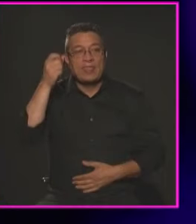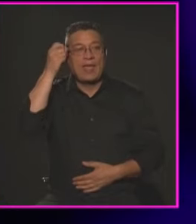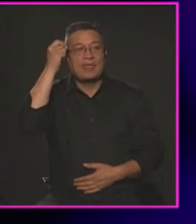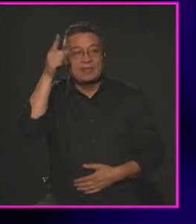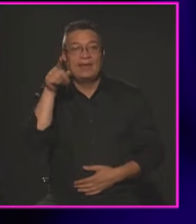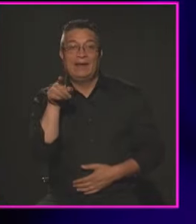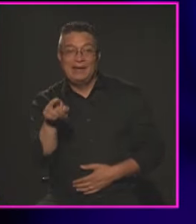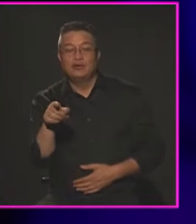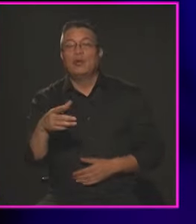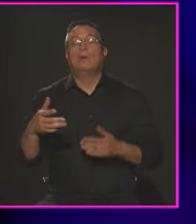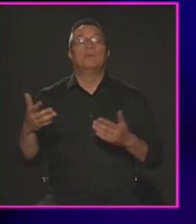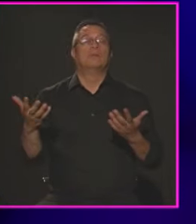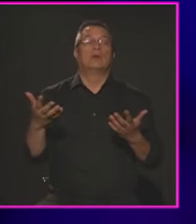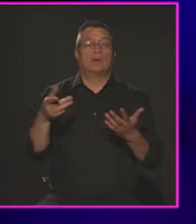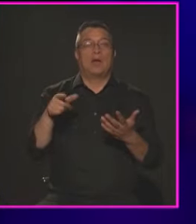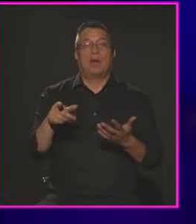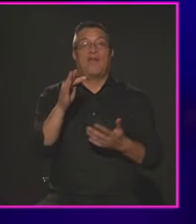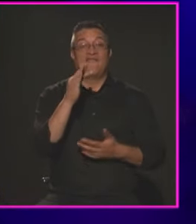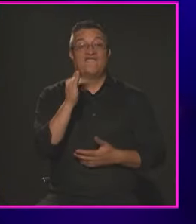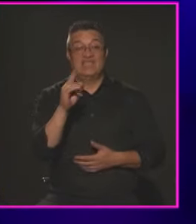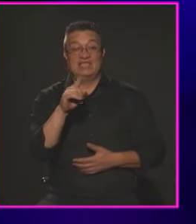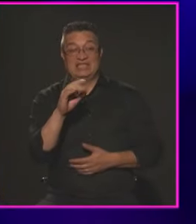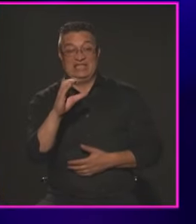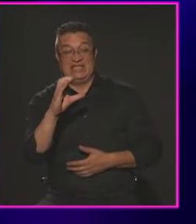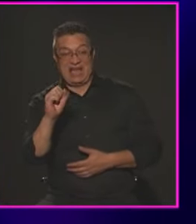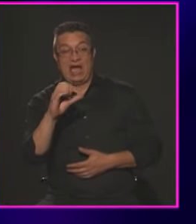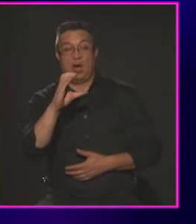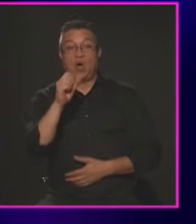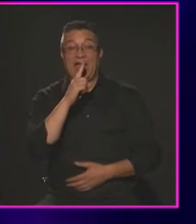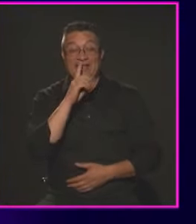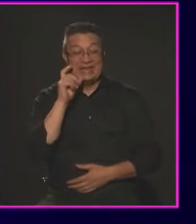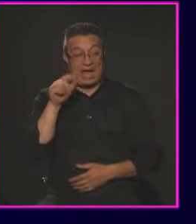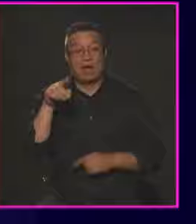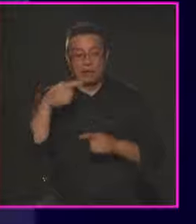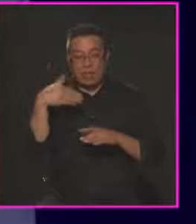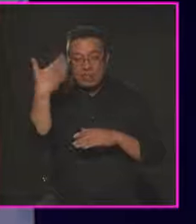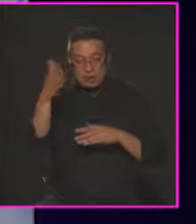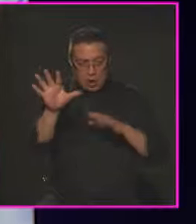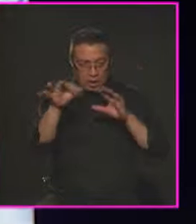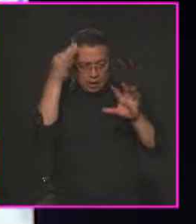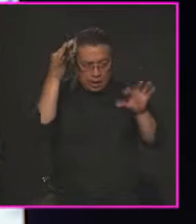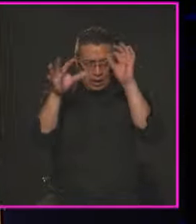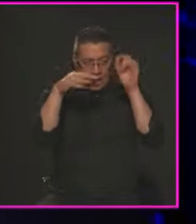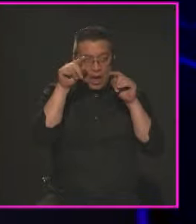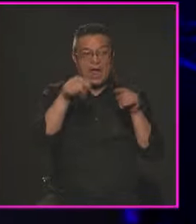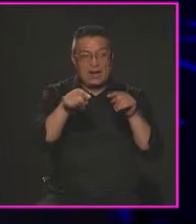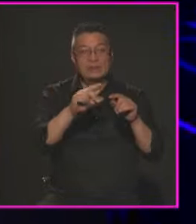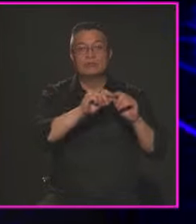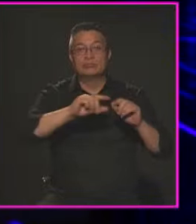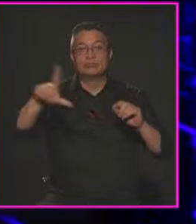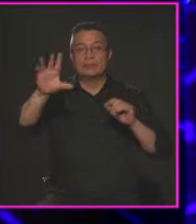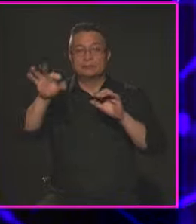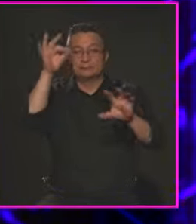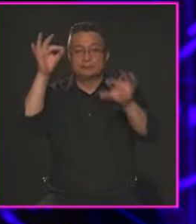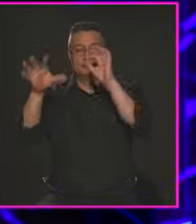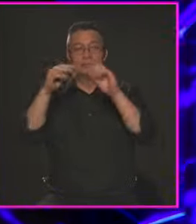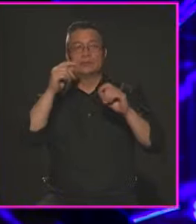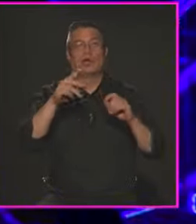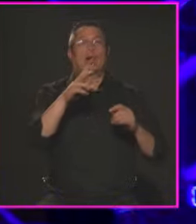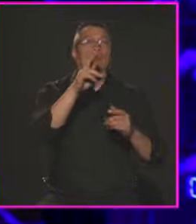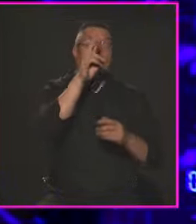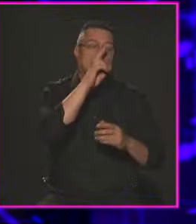quantum physics came after that because there were some properties of these radio waves, of the X-rays of light, which could not be understood